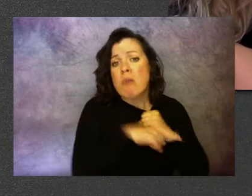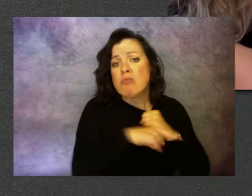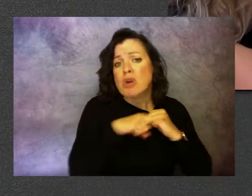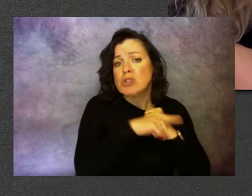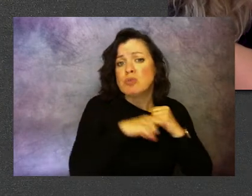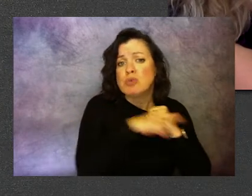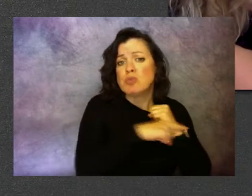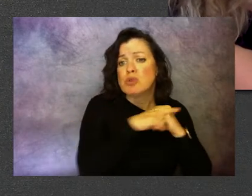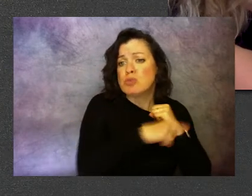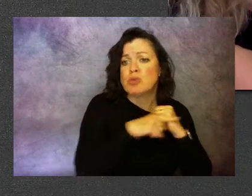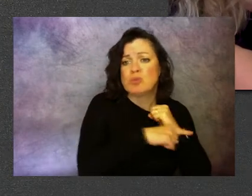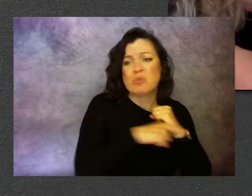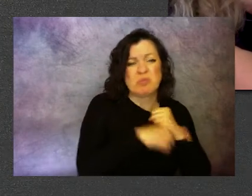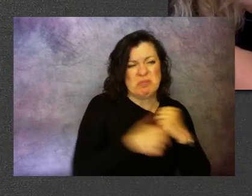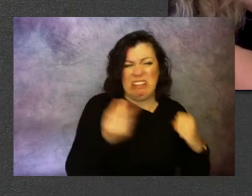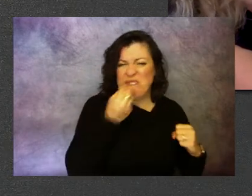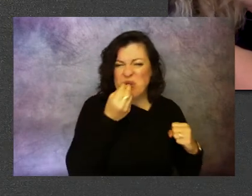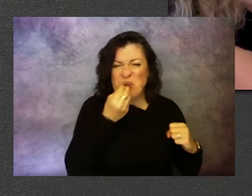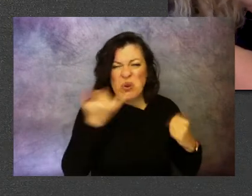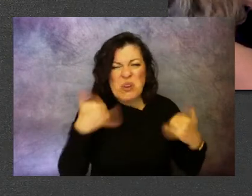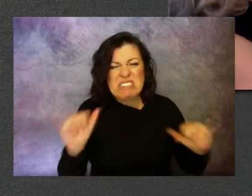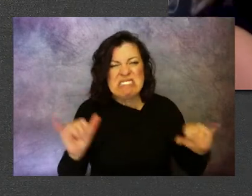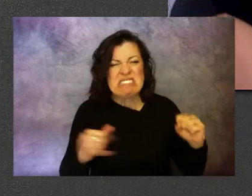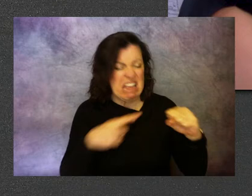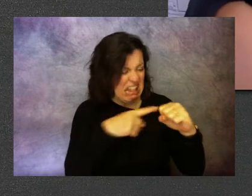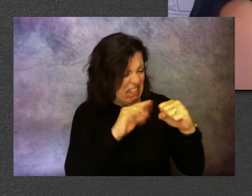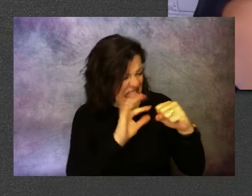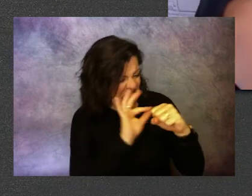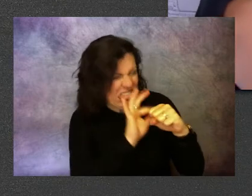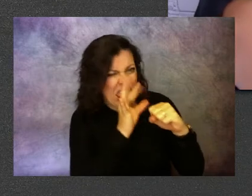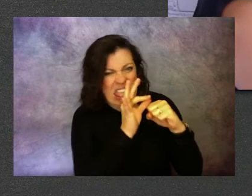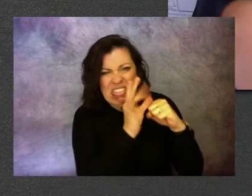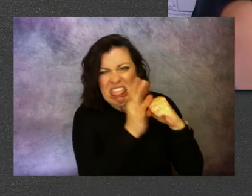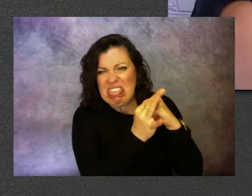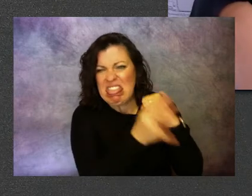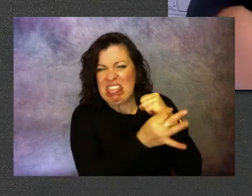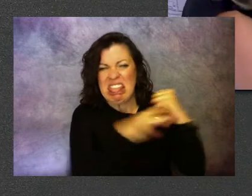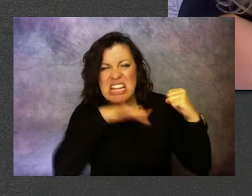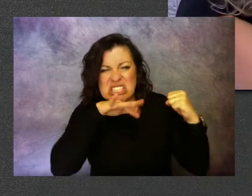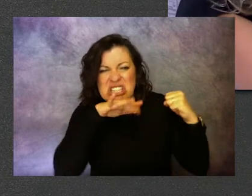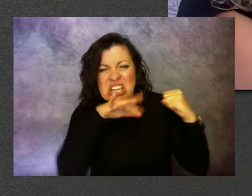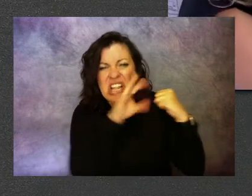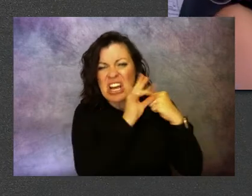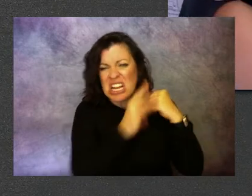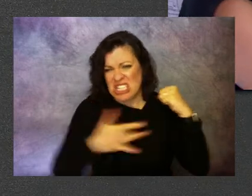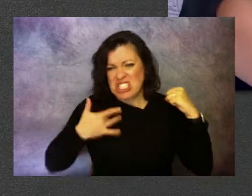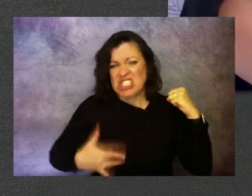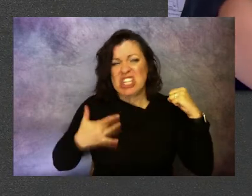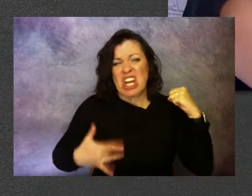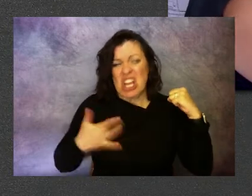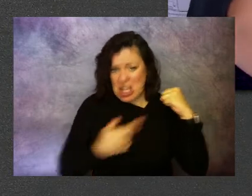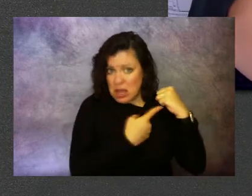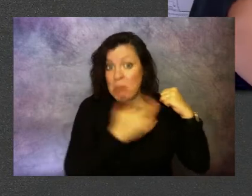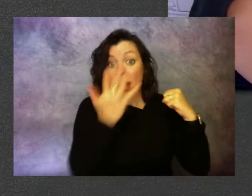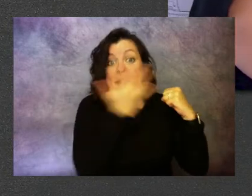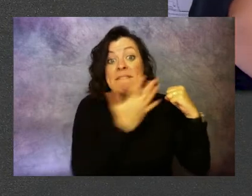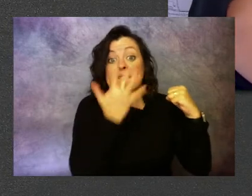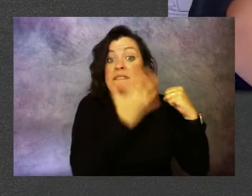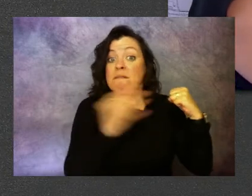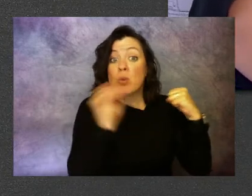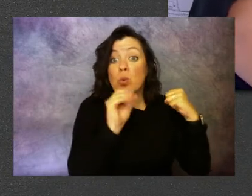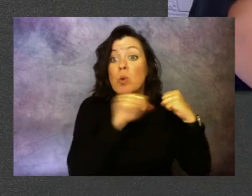has food all over it. And I think it's going to get cavities. I think someone was